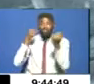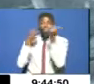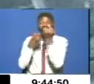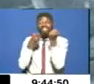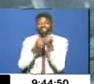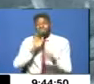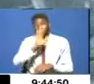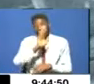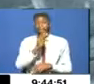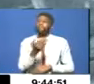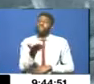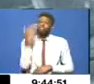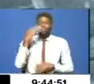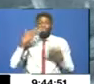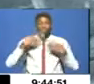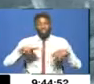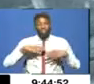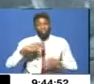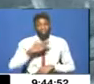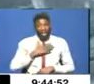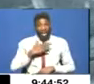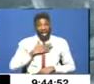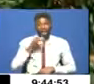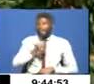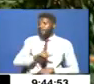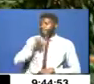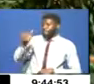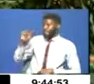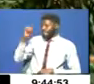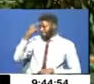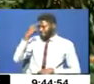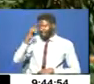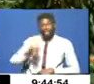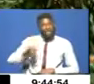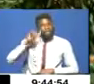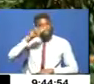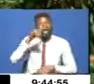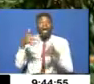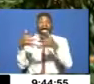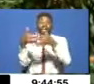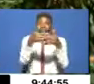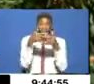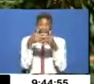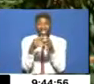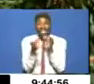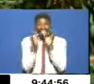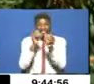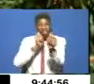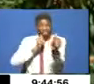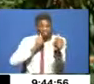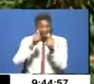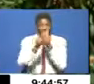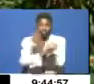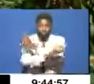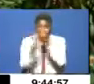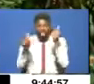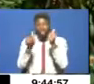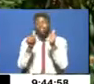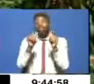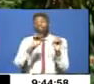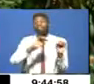my time were going to India, they were going to America. But if you pass very well and you went to Makere, you had